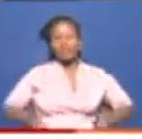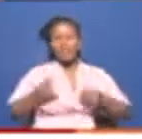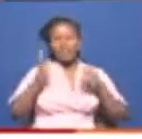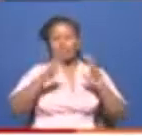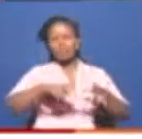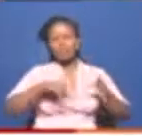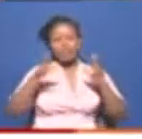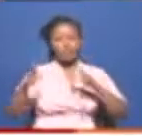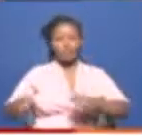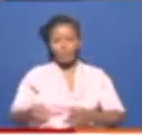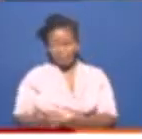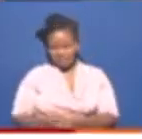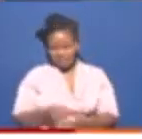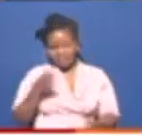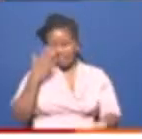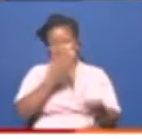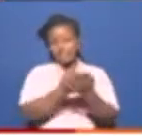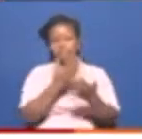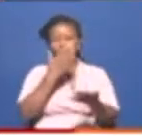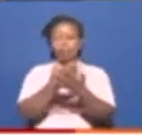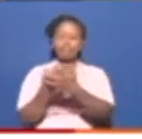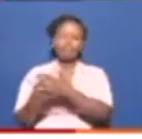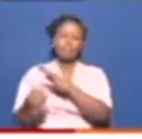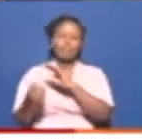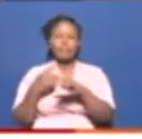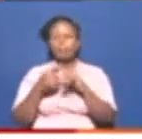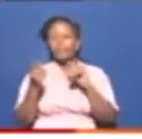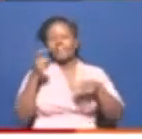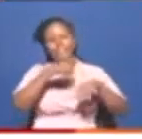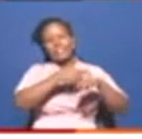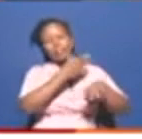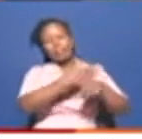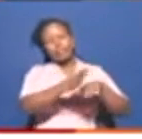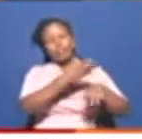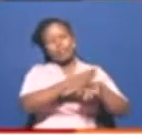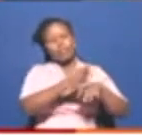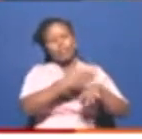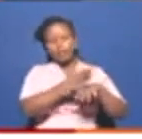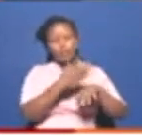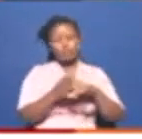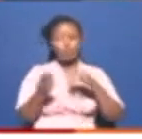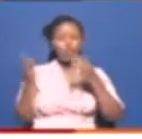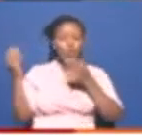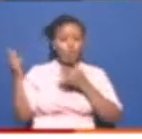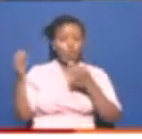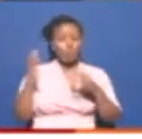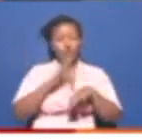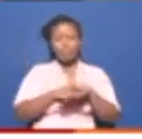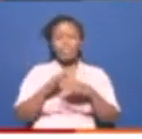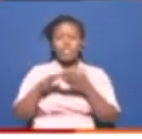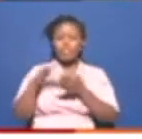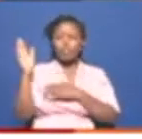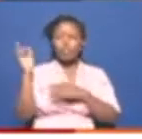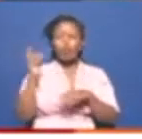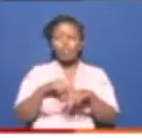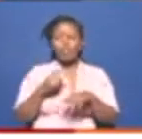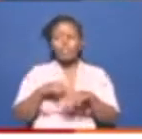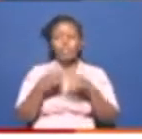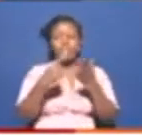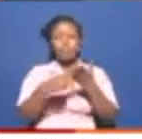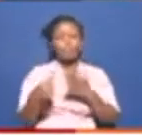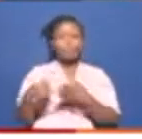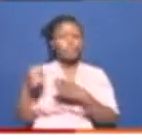much, Sharon Korir. Unfortunately, we are out of time, but sure, we can get some more time. This is something that we need to discuss, yes, and ensure that